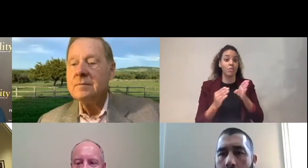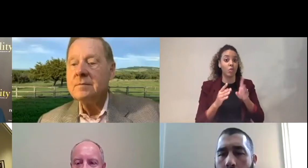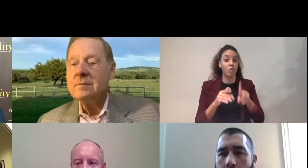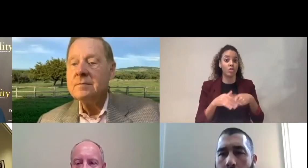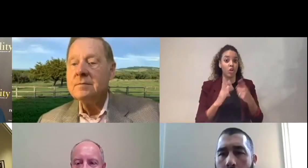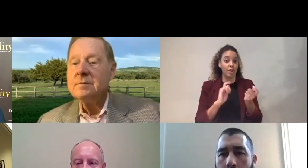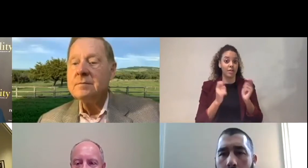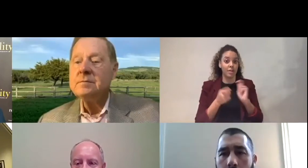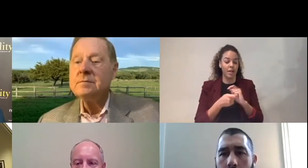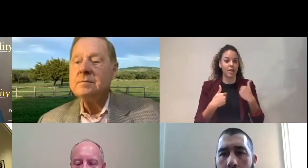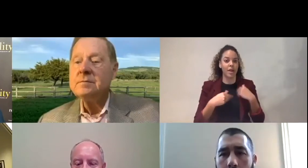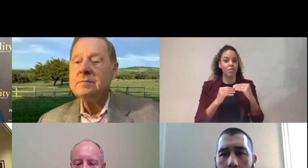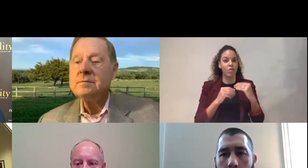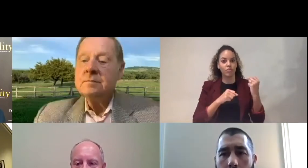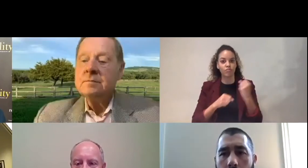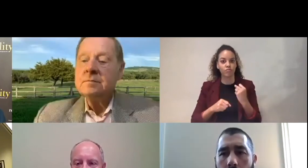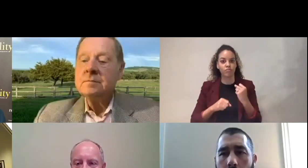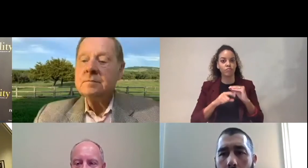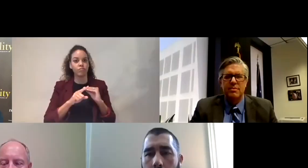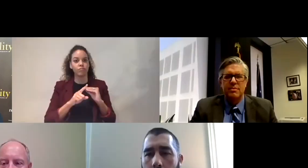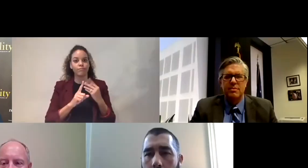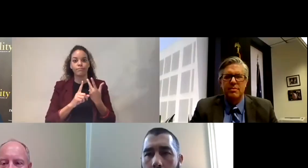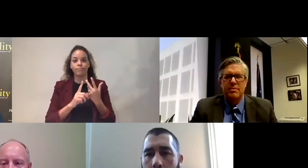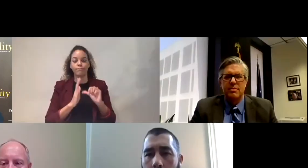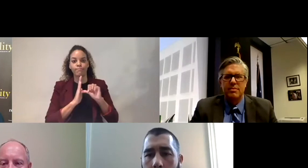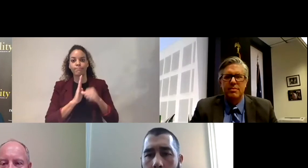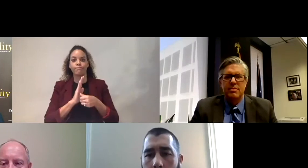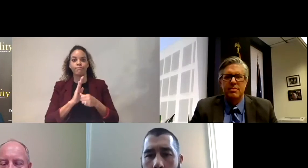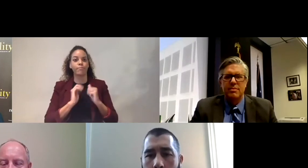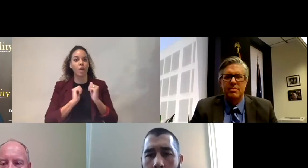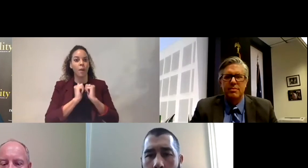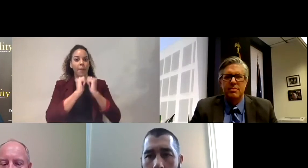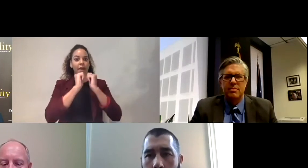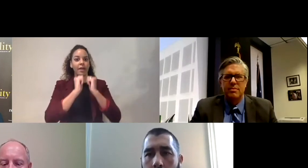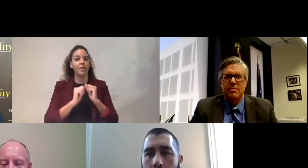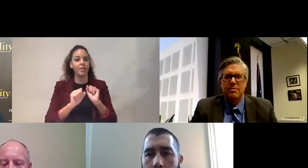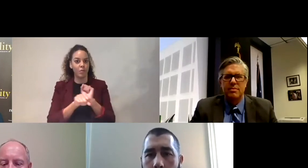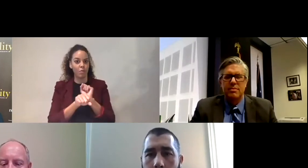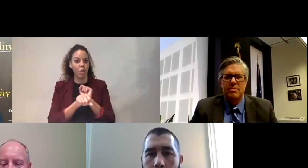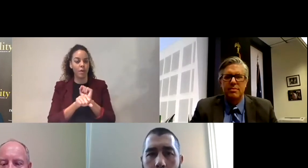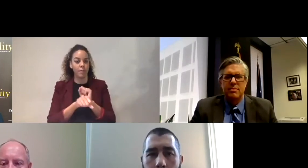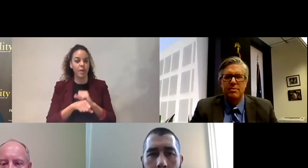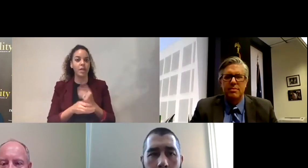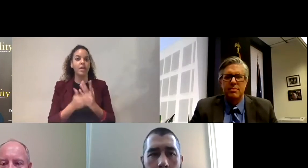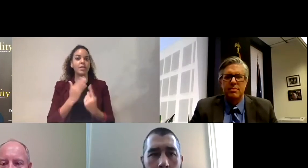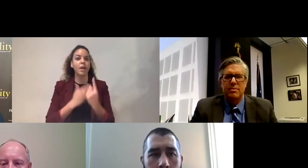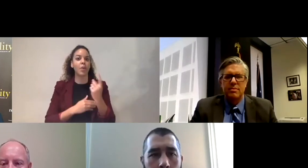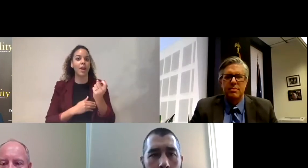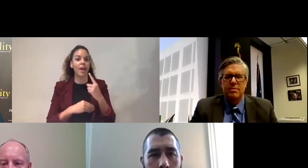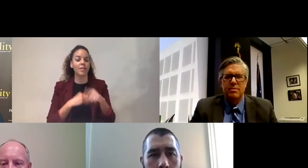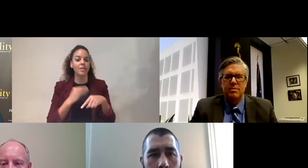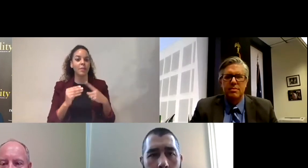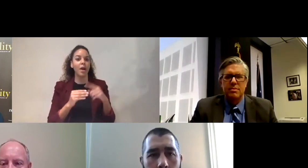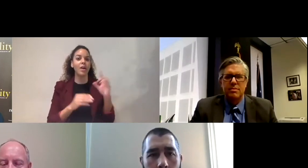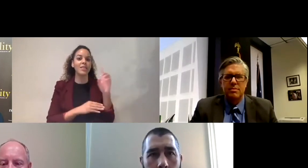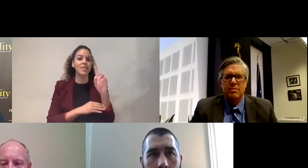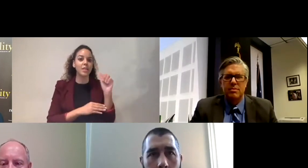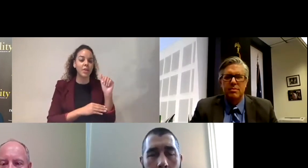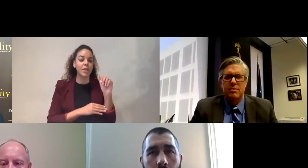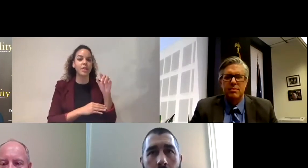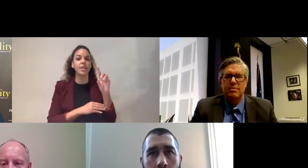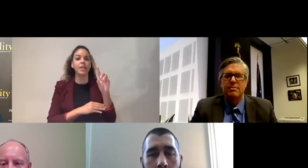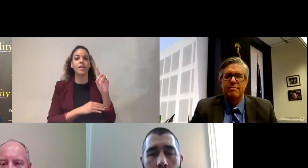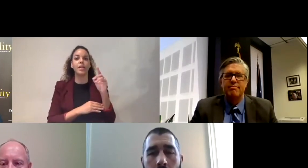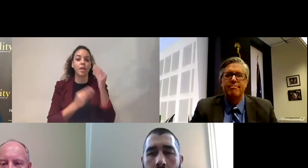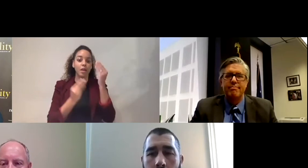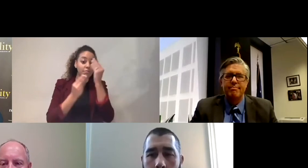that stronger emphasis on competitive integrated employment. We had somebody asking a question about disability disclosure in the workplace. That is a